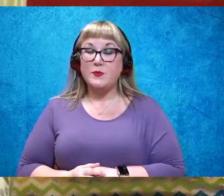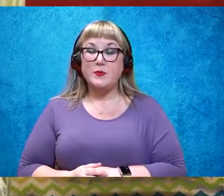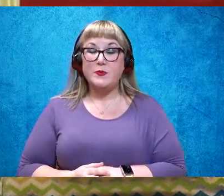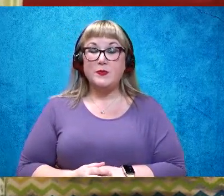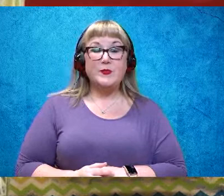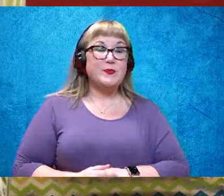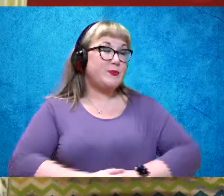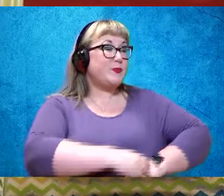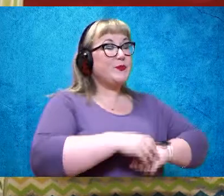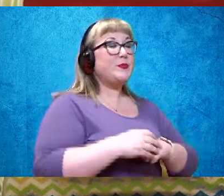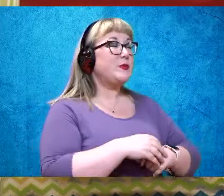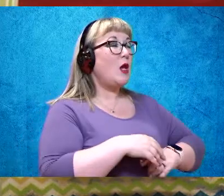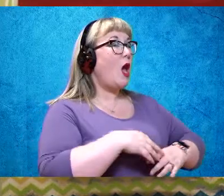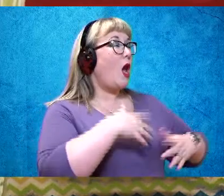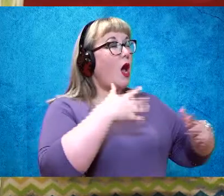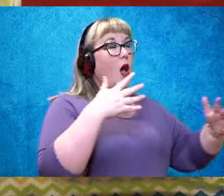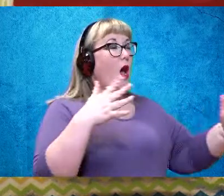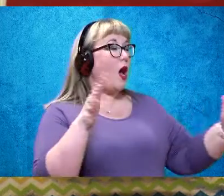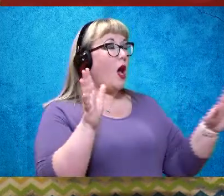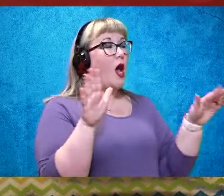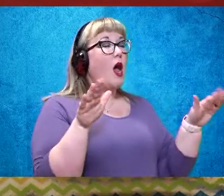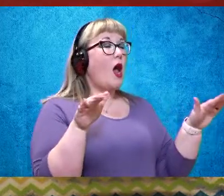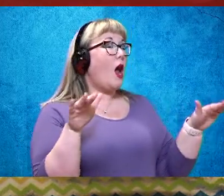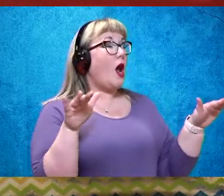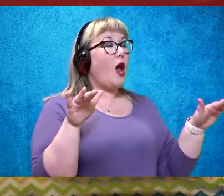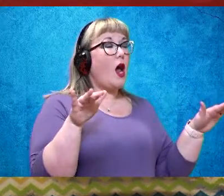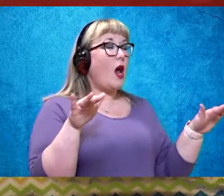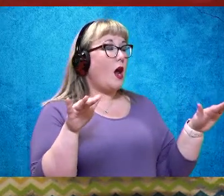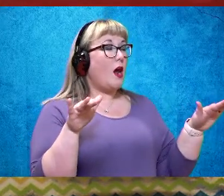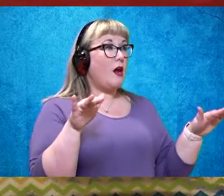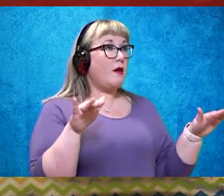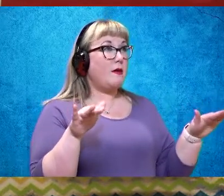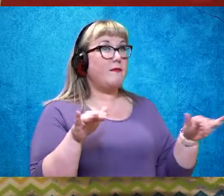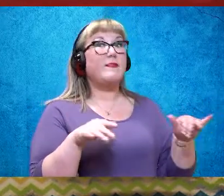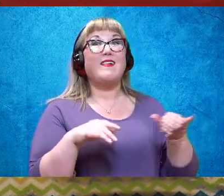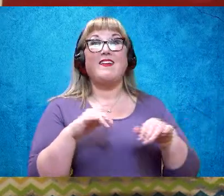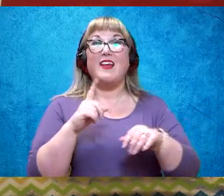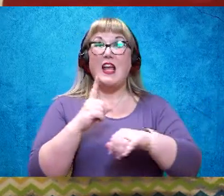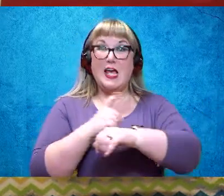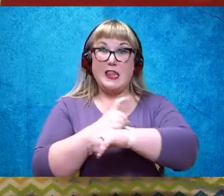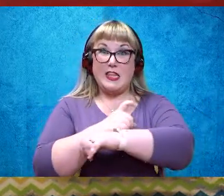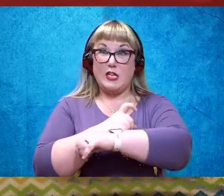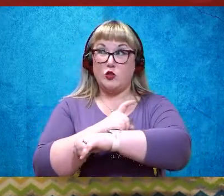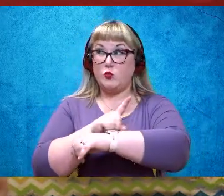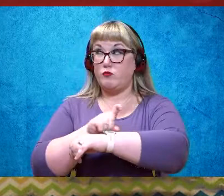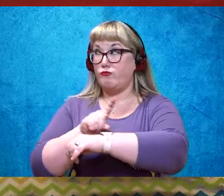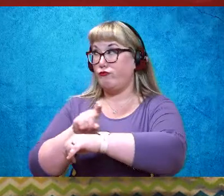The nightingale sang, and the inchworm measured away.